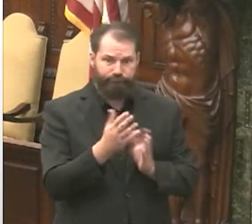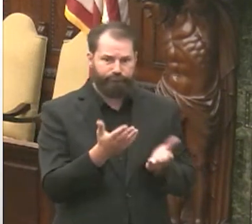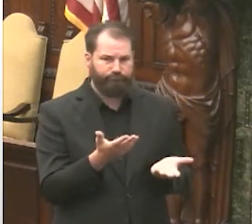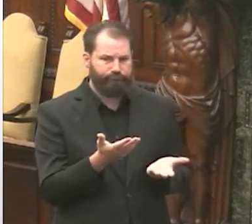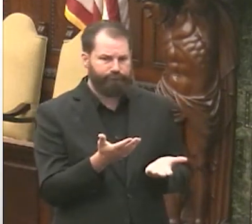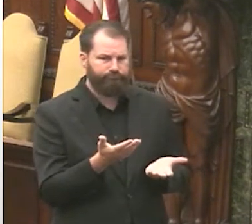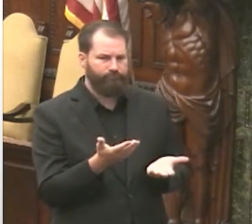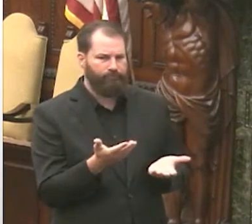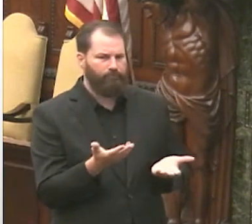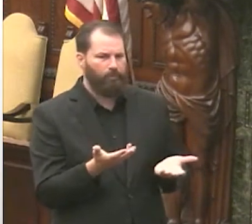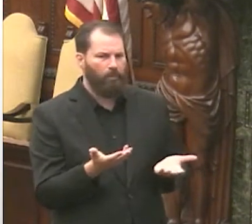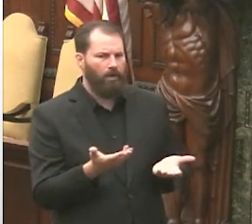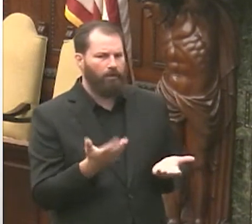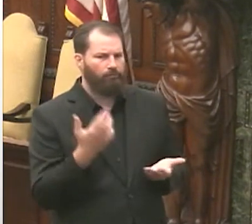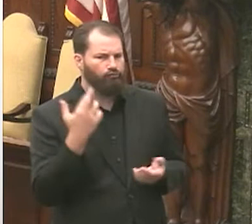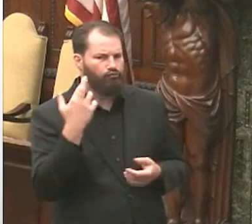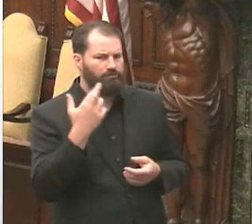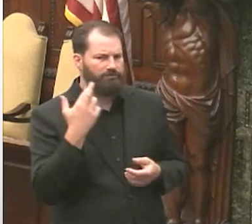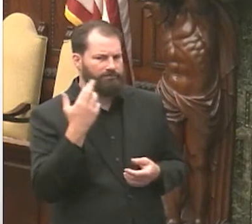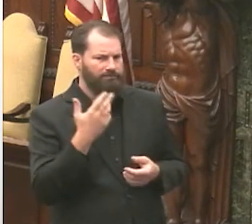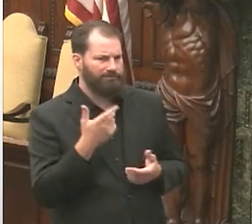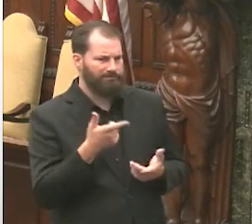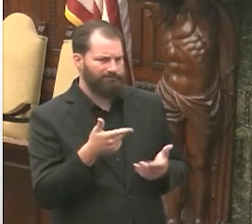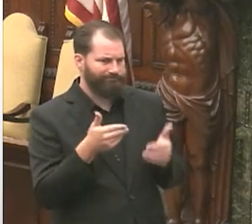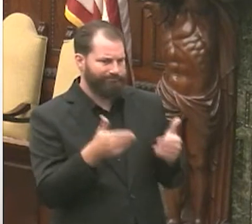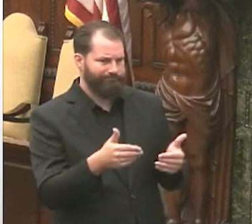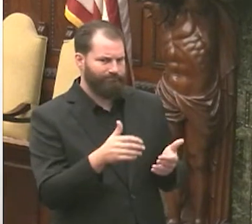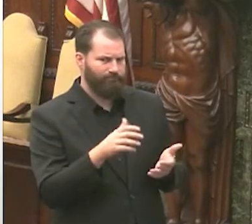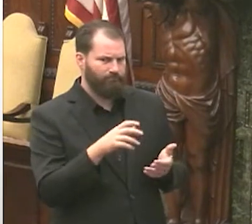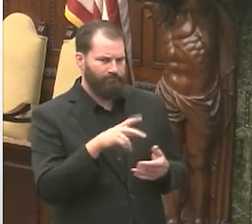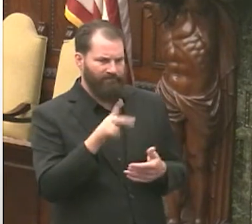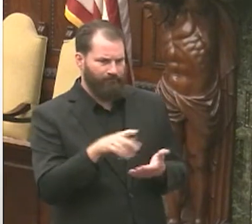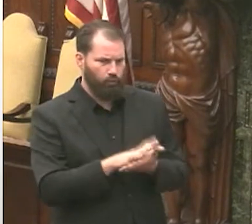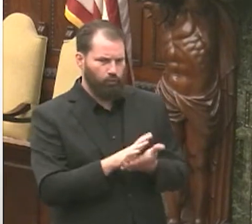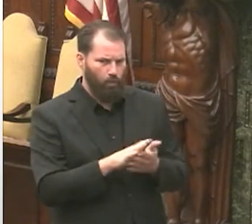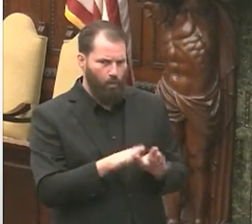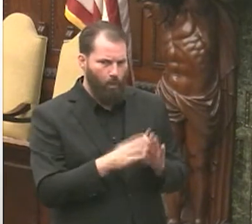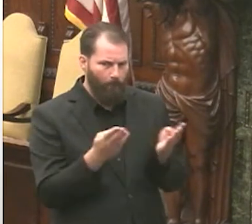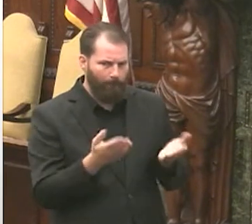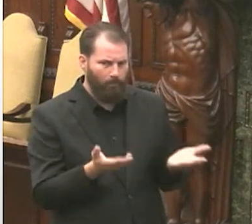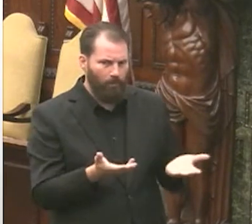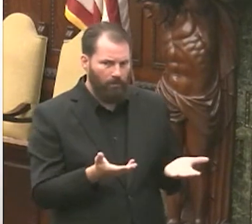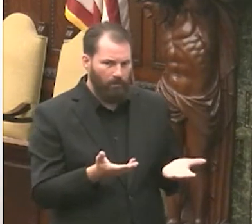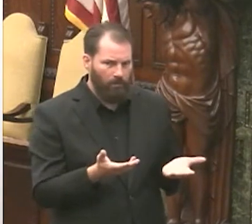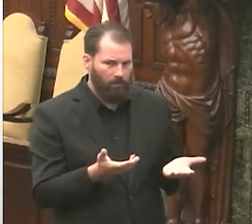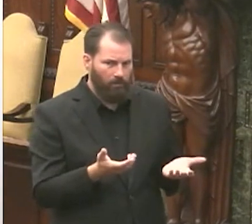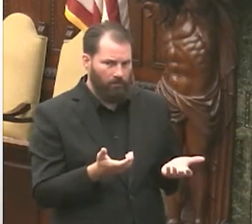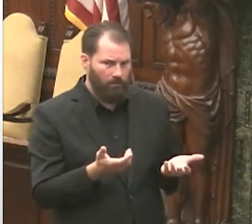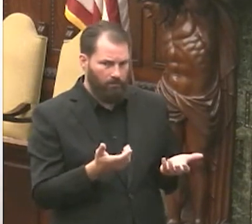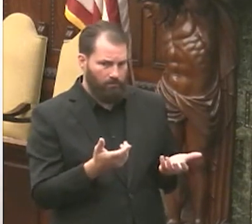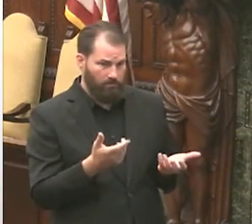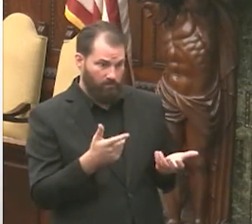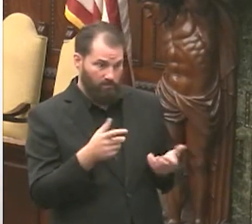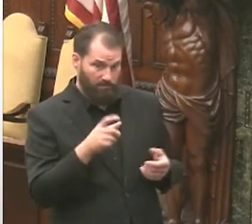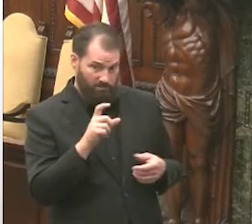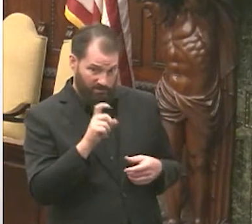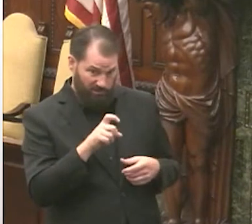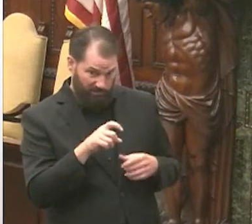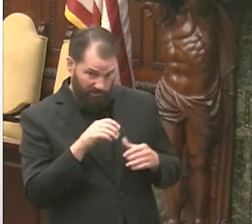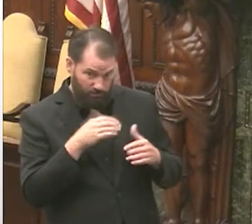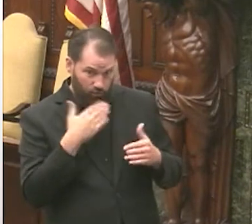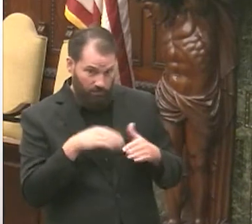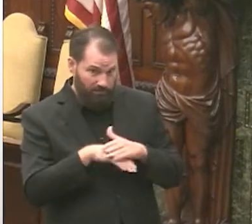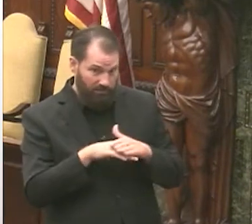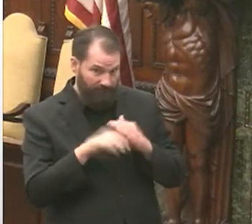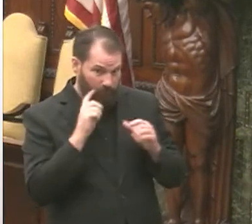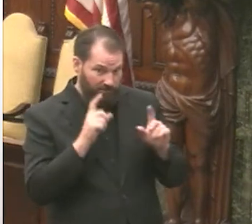for Philadelphia to reopen the schools versus just having access to rapid tests. Rapid testing is one tool that can